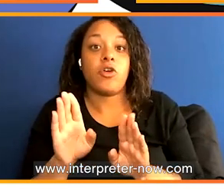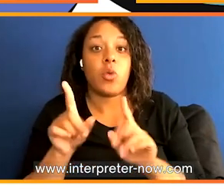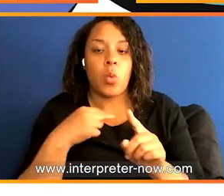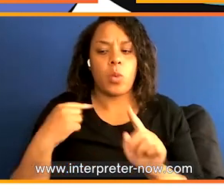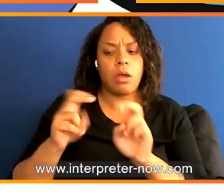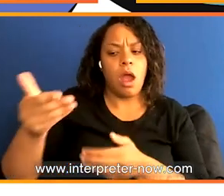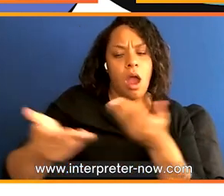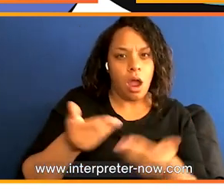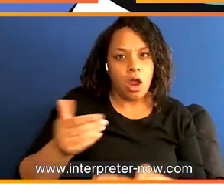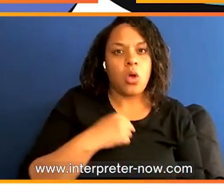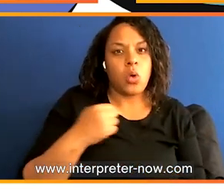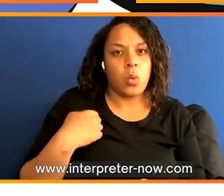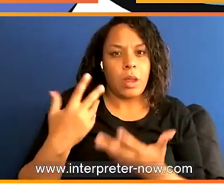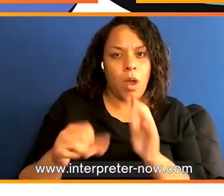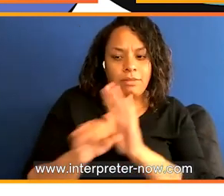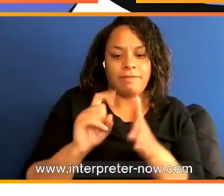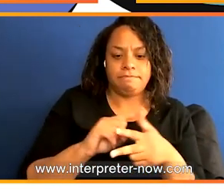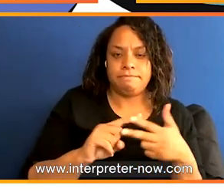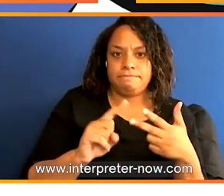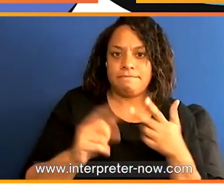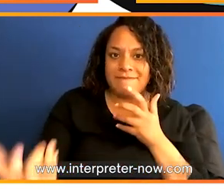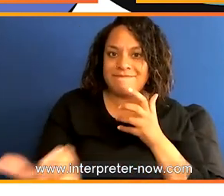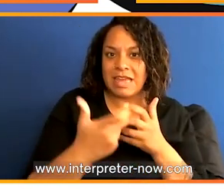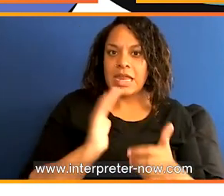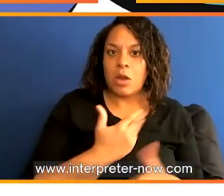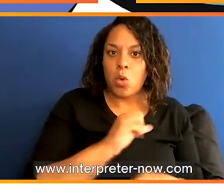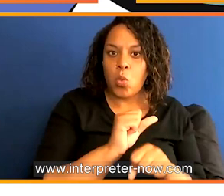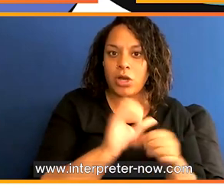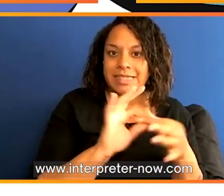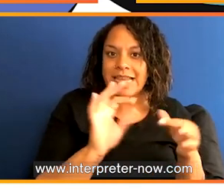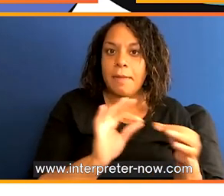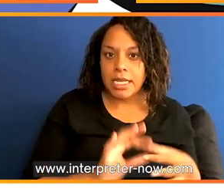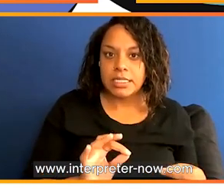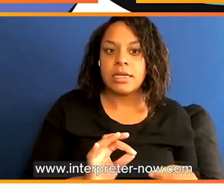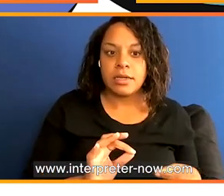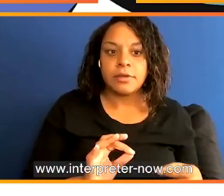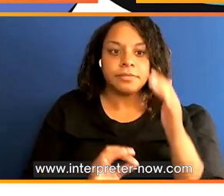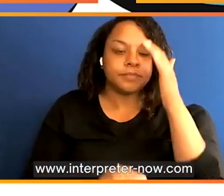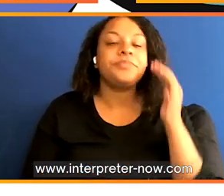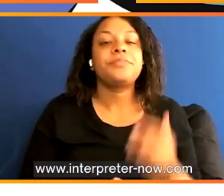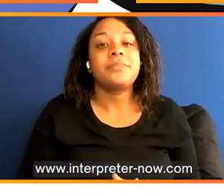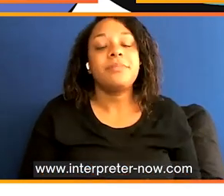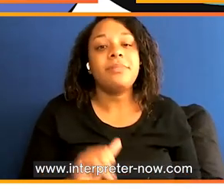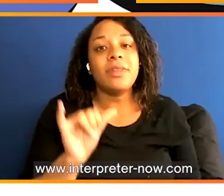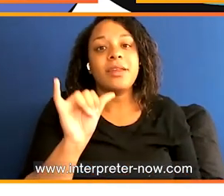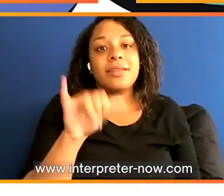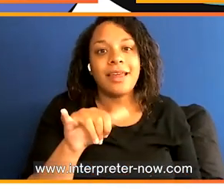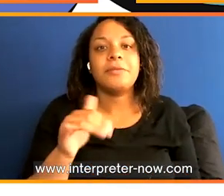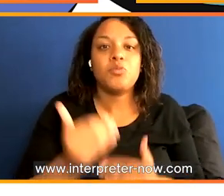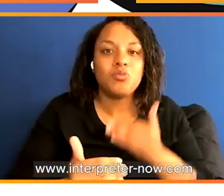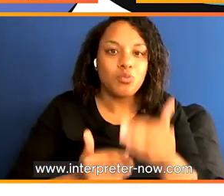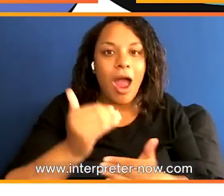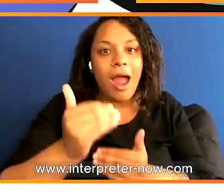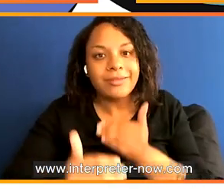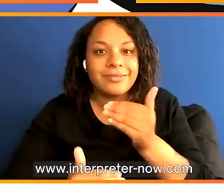into behaviors that when we hire people, this is what we're looking for, you know, that fit this work statement. So, I mean, that's